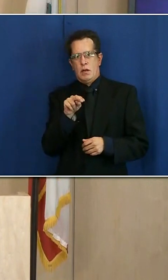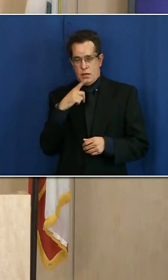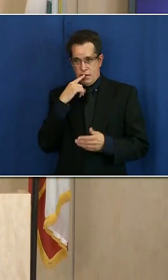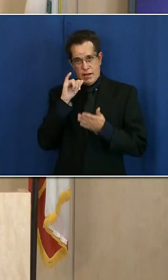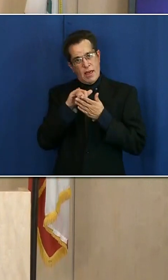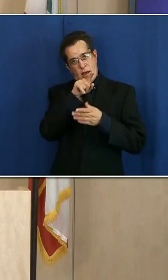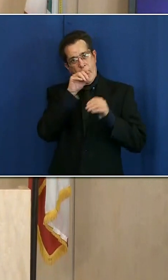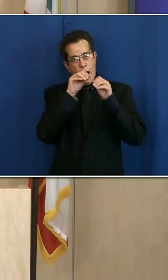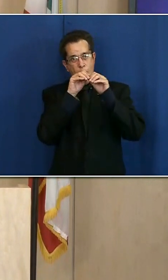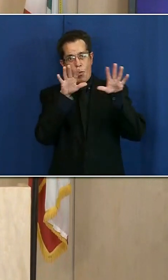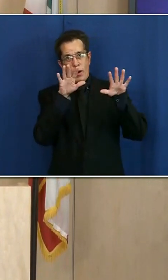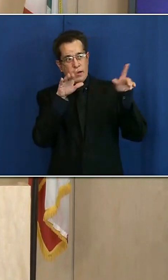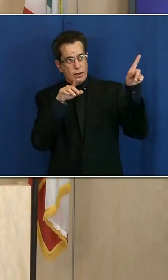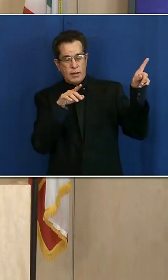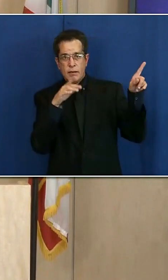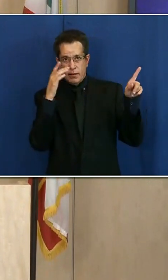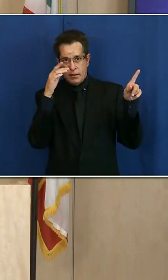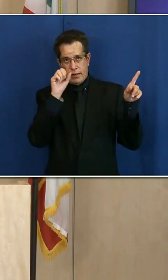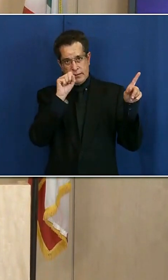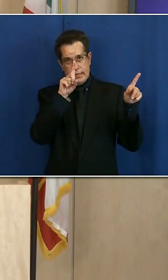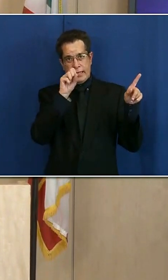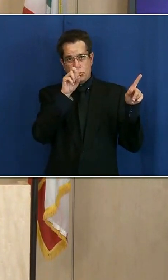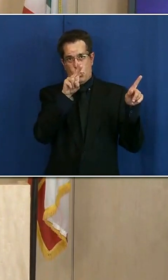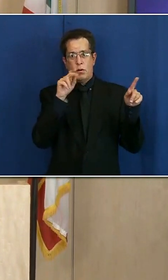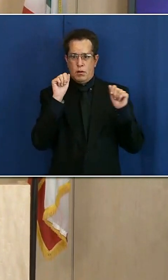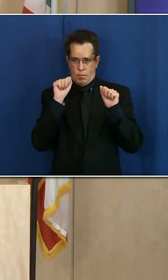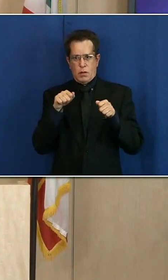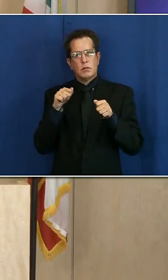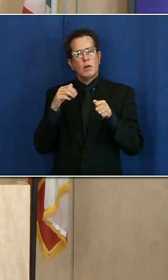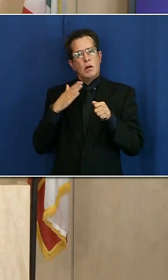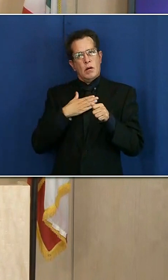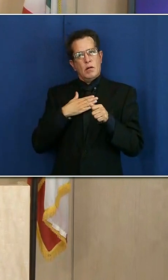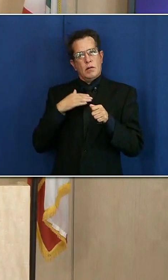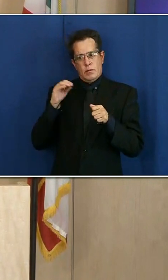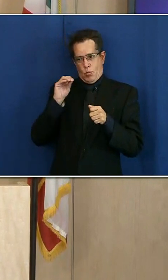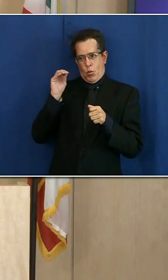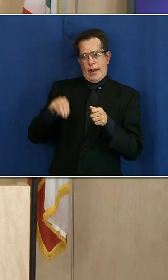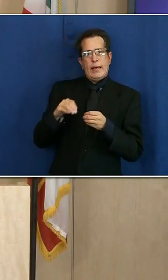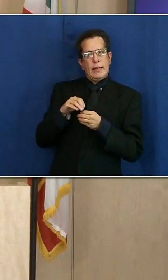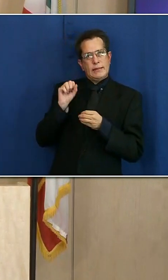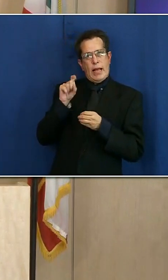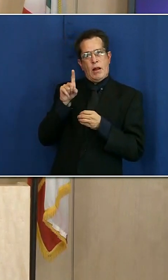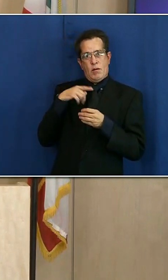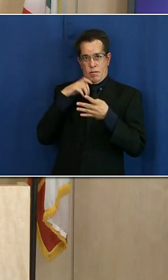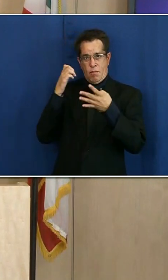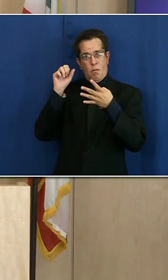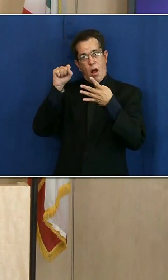outbreaks at SDSU skew our positivity rates to the point where as a county we might be bumped over